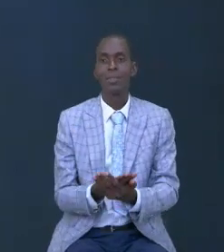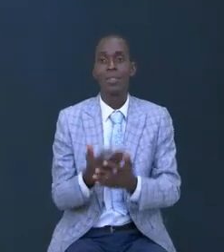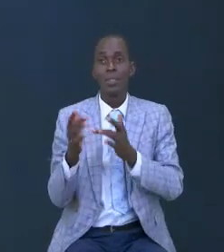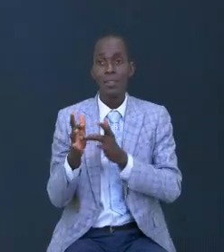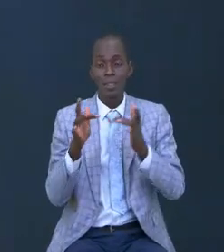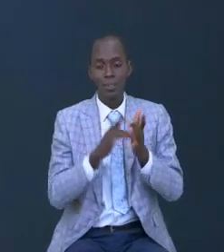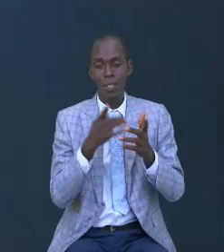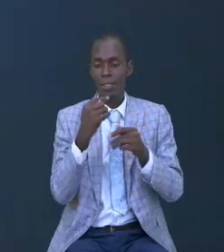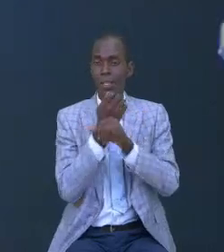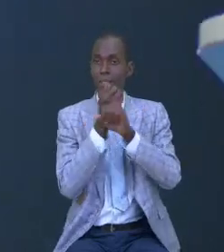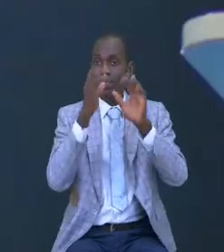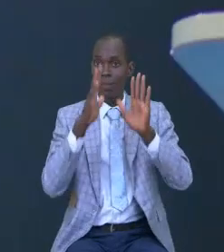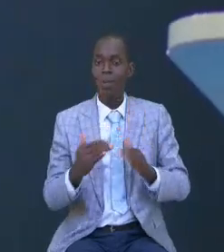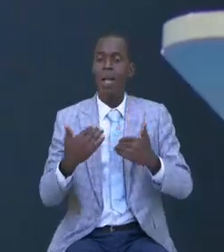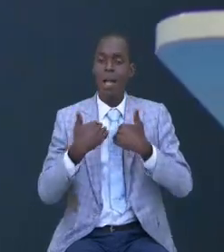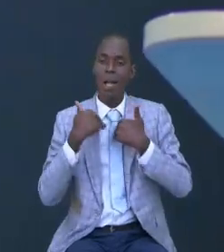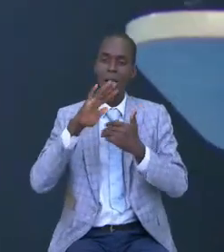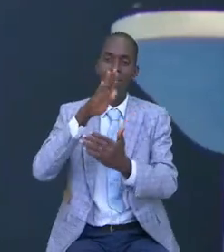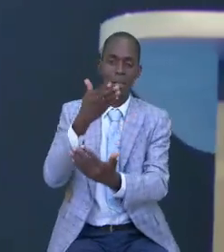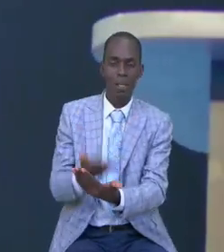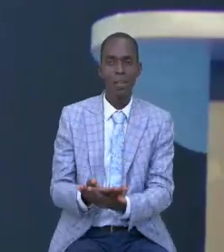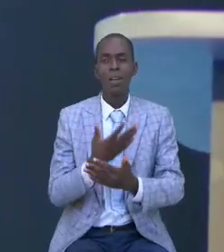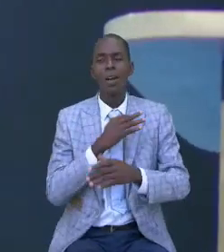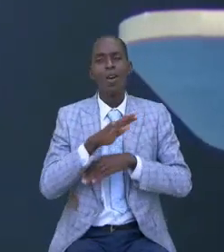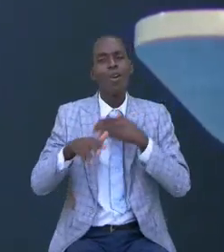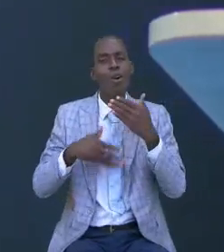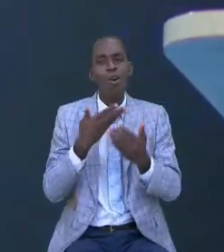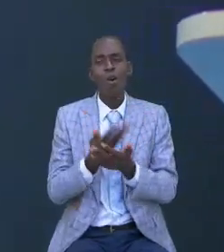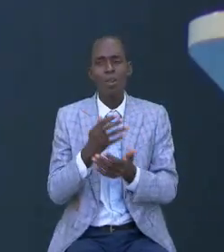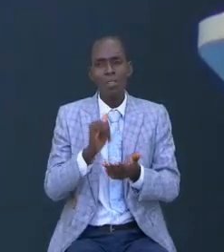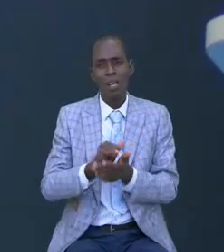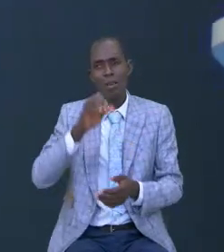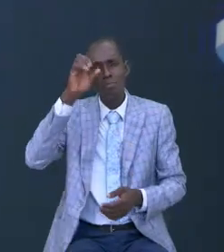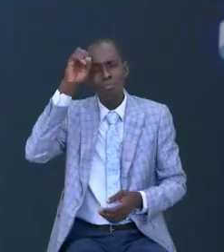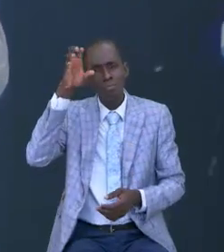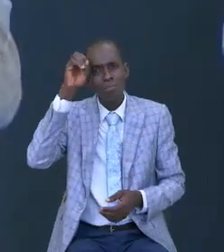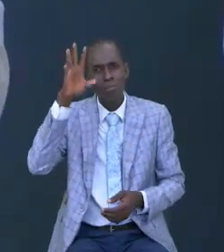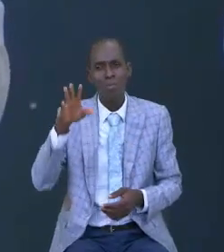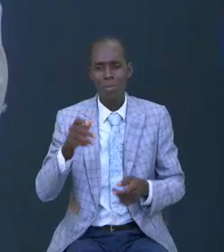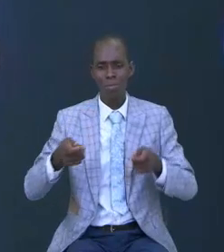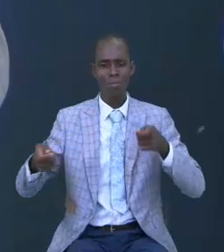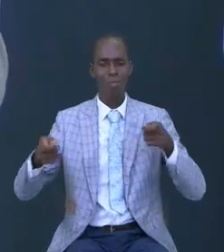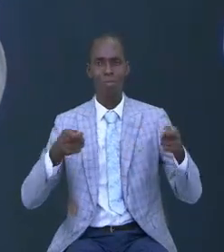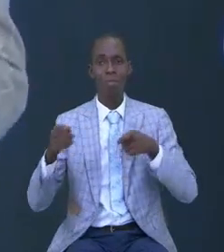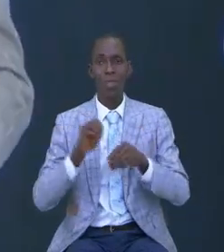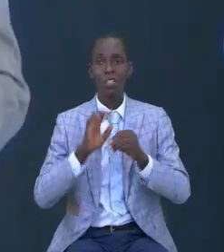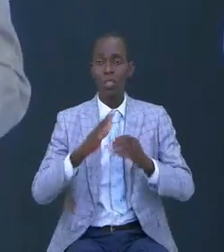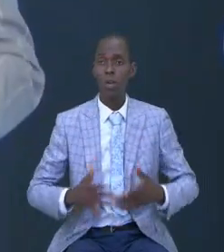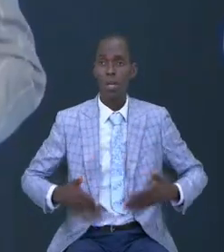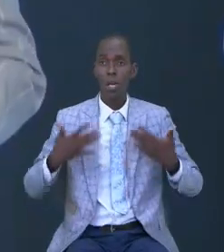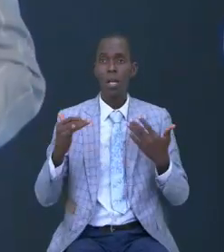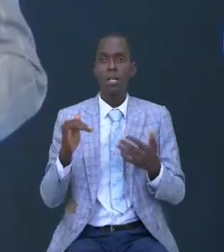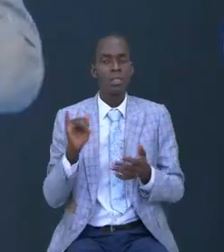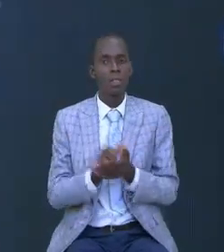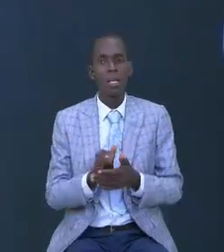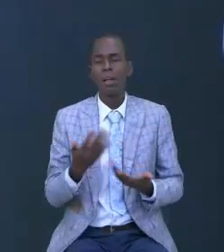the Savior has arrived. And all those diabolical dominion in your life, I couldn't